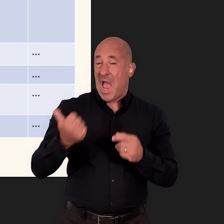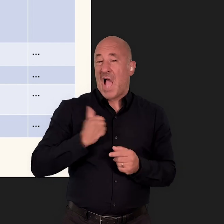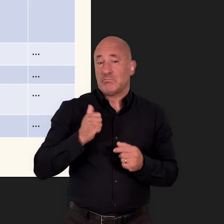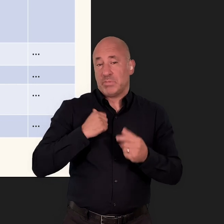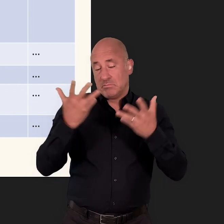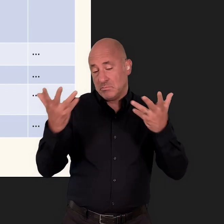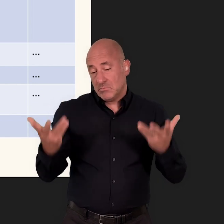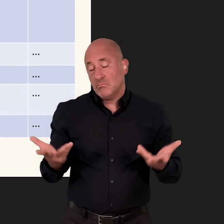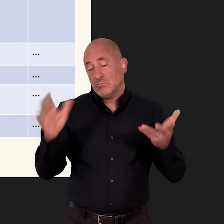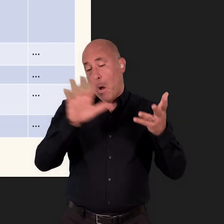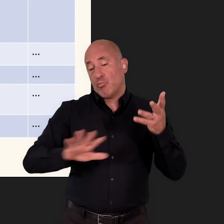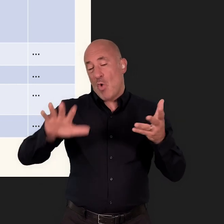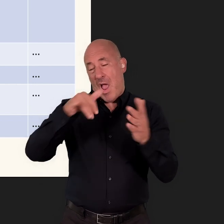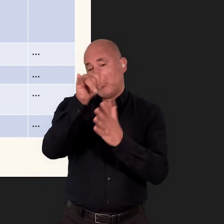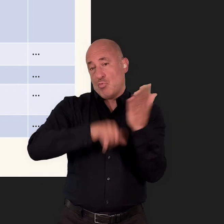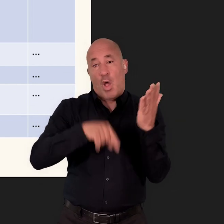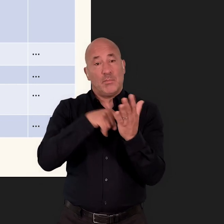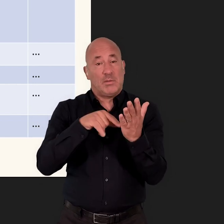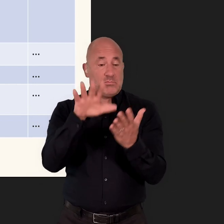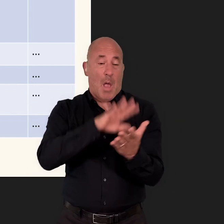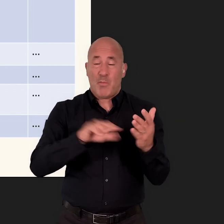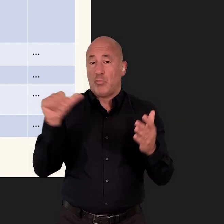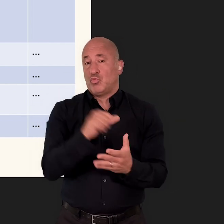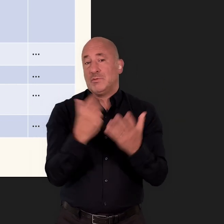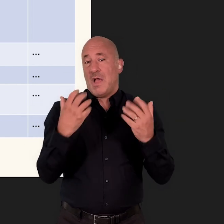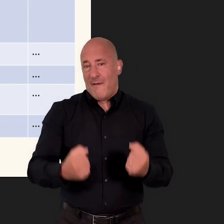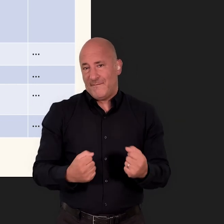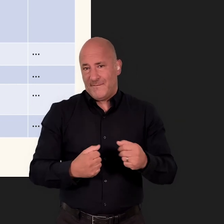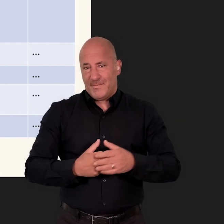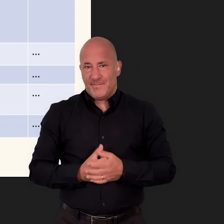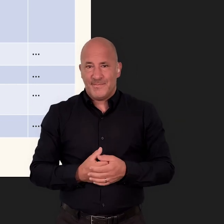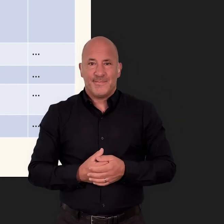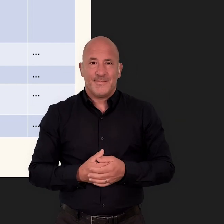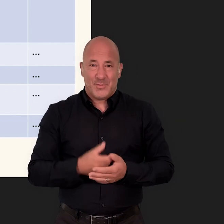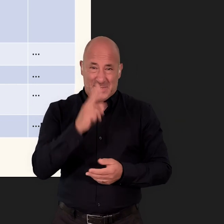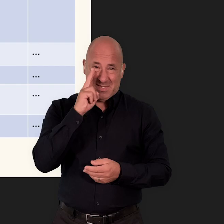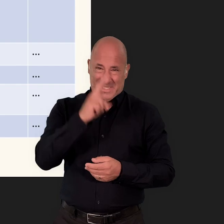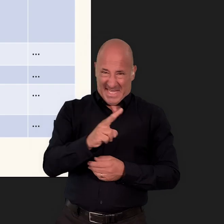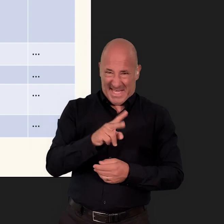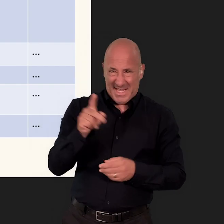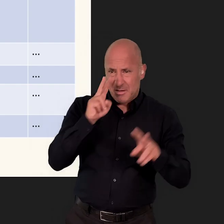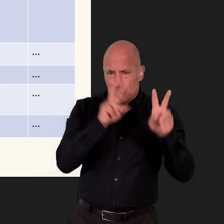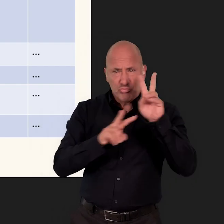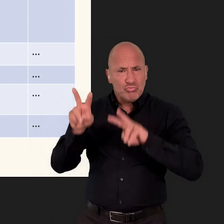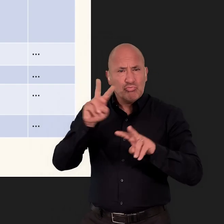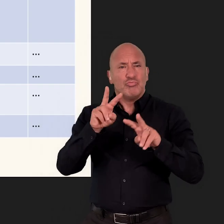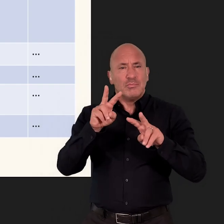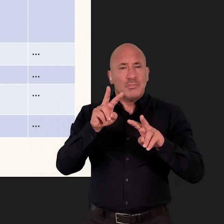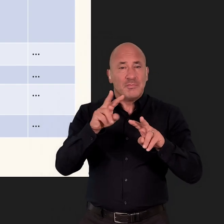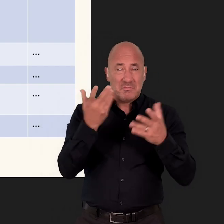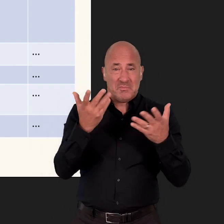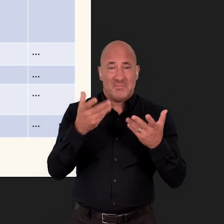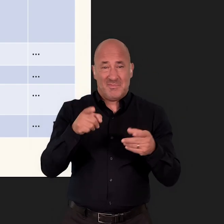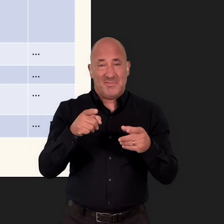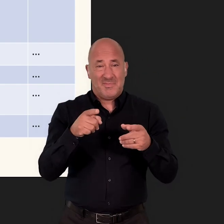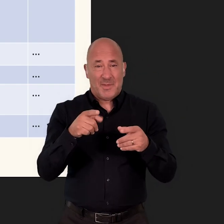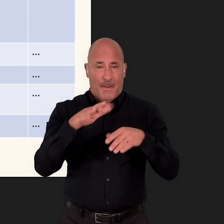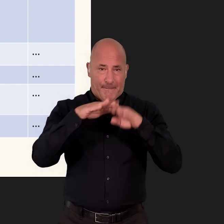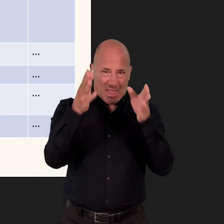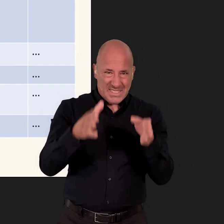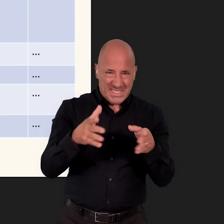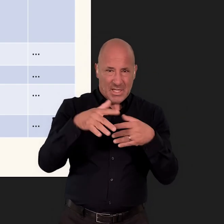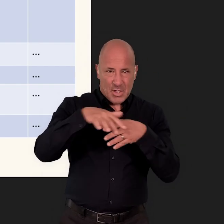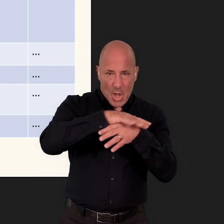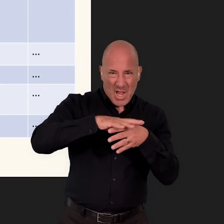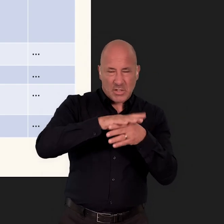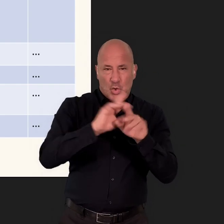we would expect to find all of this information somewhere within the document. As you can see, the survey example clearly states